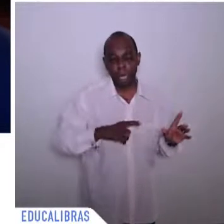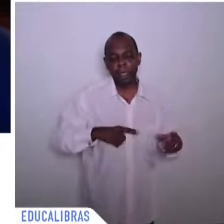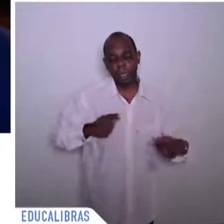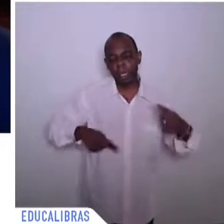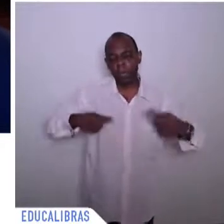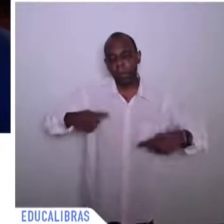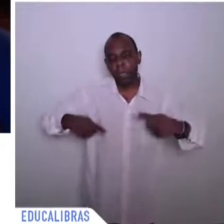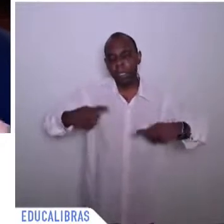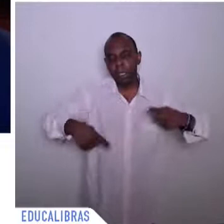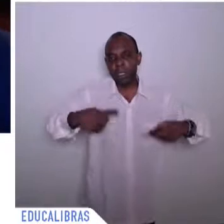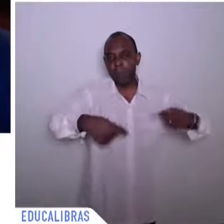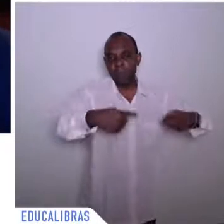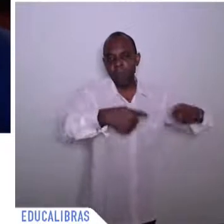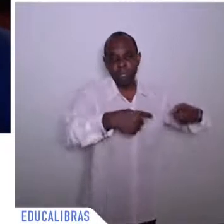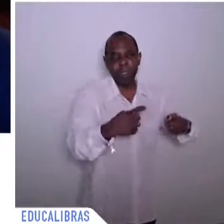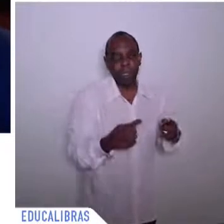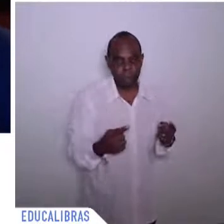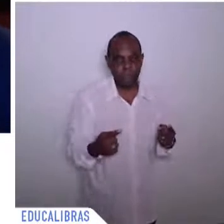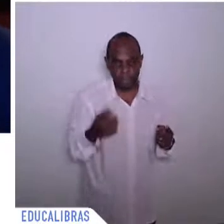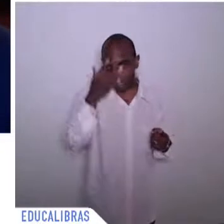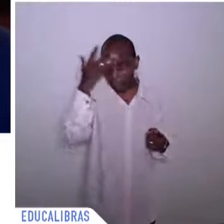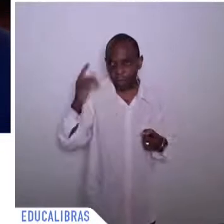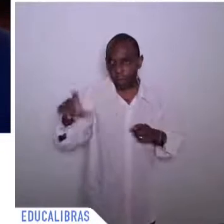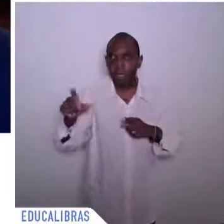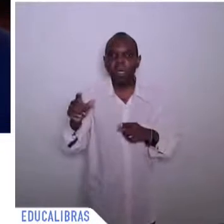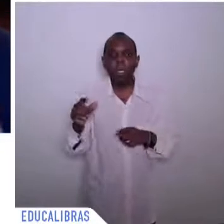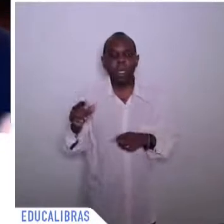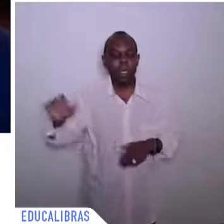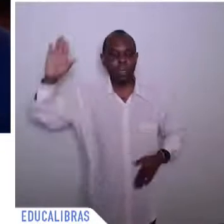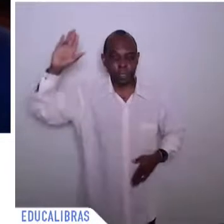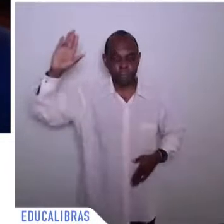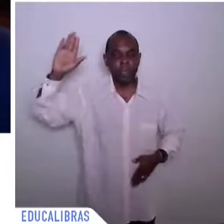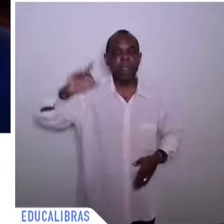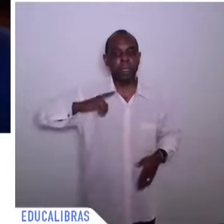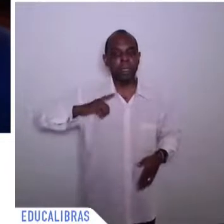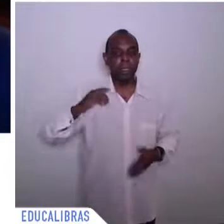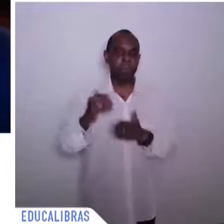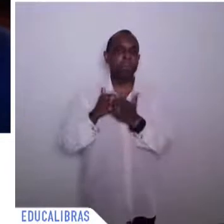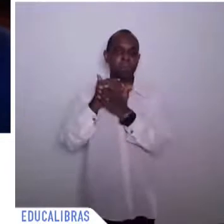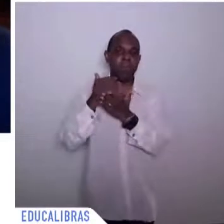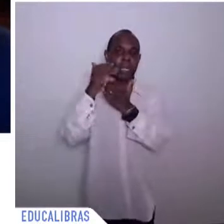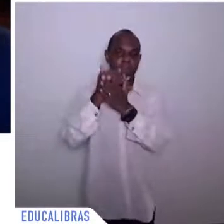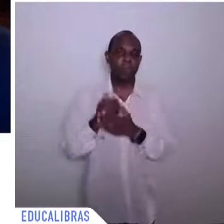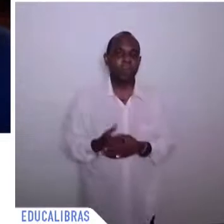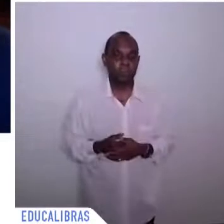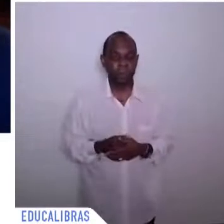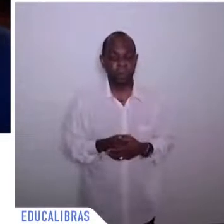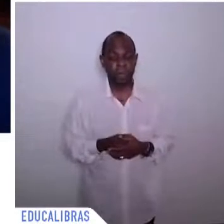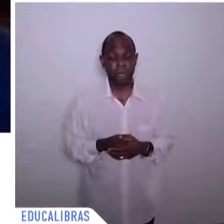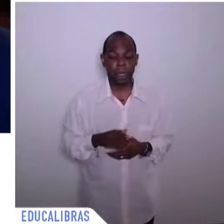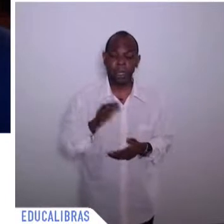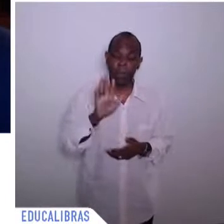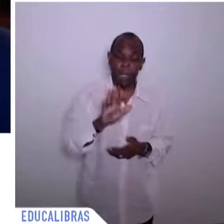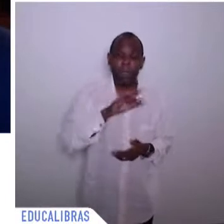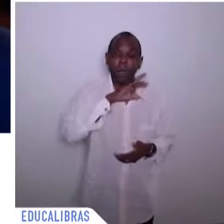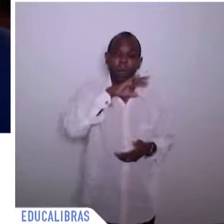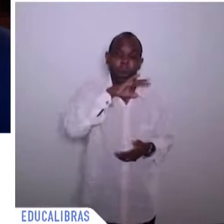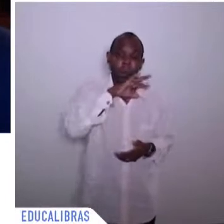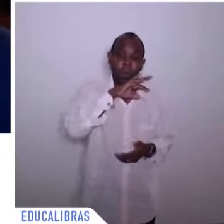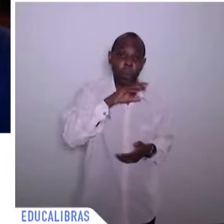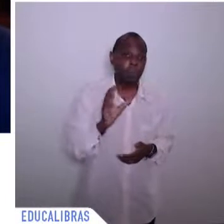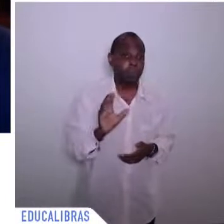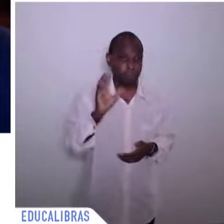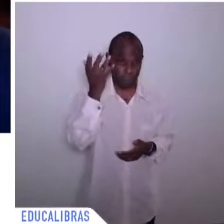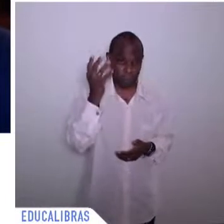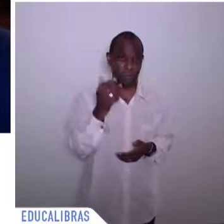establishing that you have less possibility of expenditure, and this is positive. But one of the